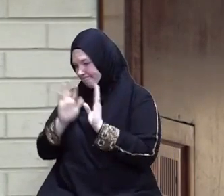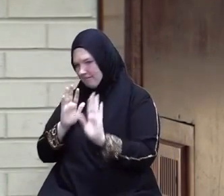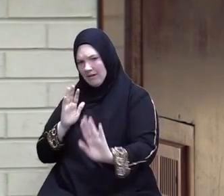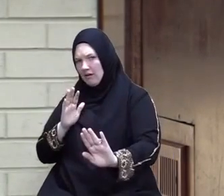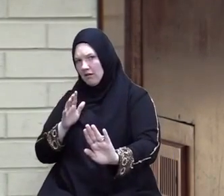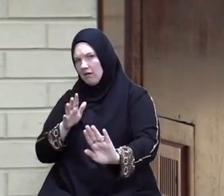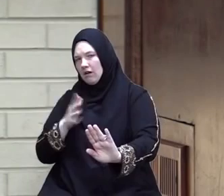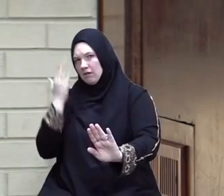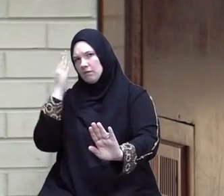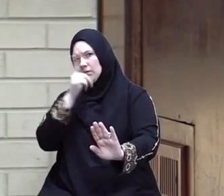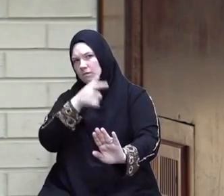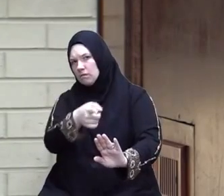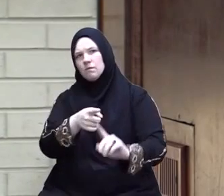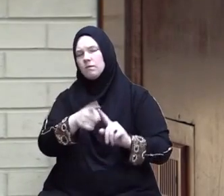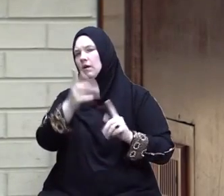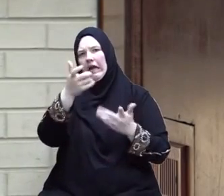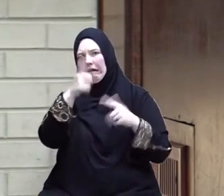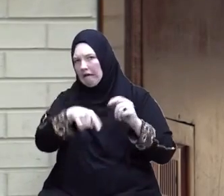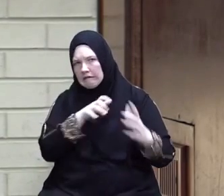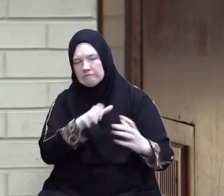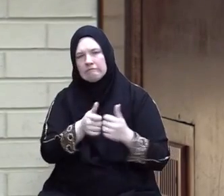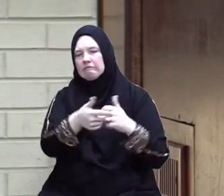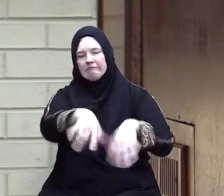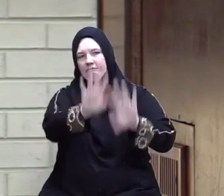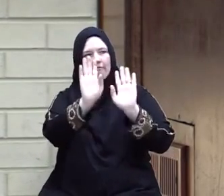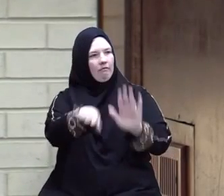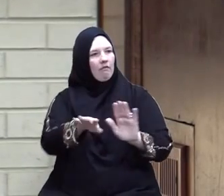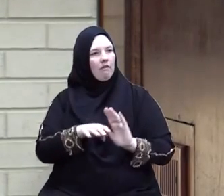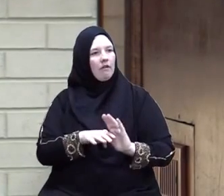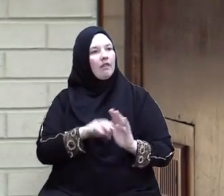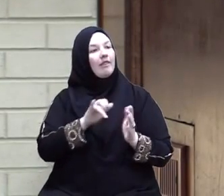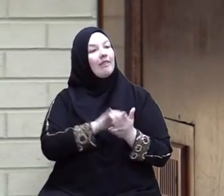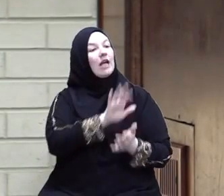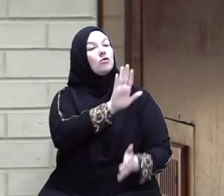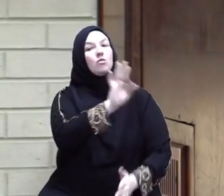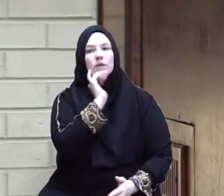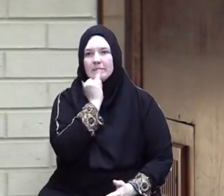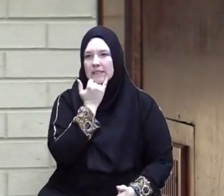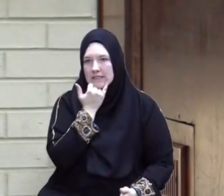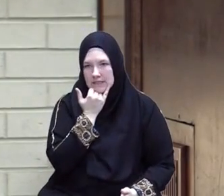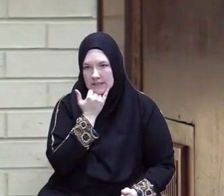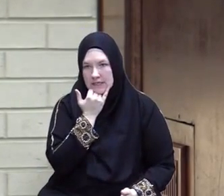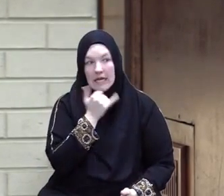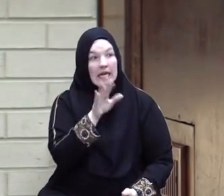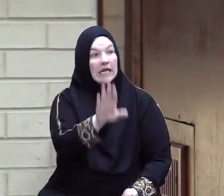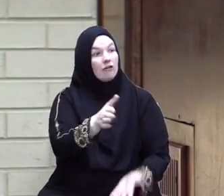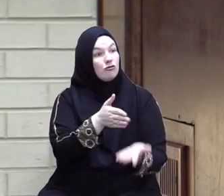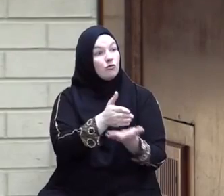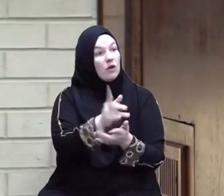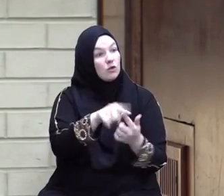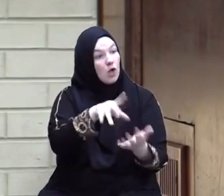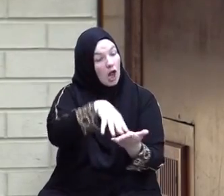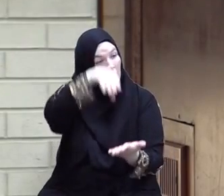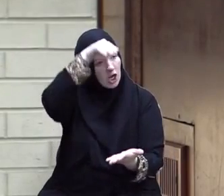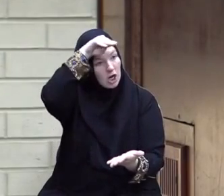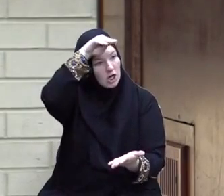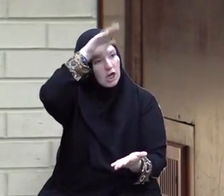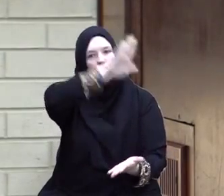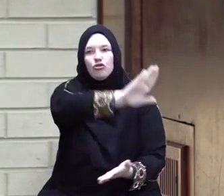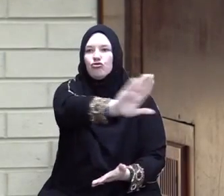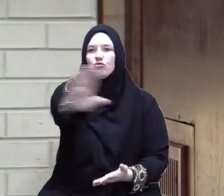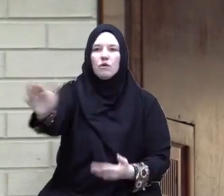just he is an unbeliever, he doesn't know any better, then the mistake is yours, and his right to learn is